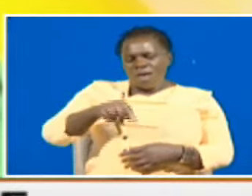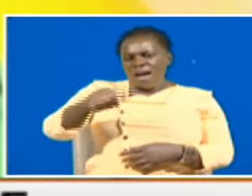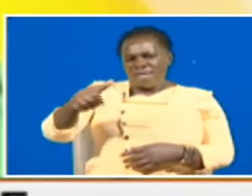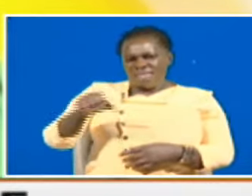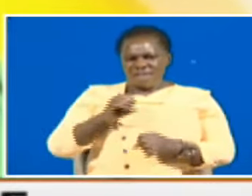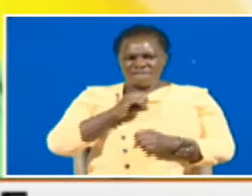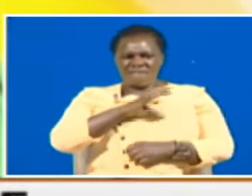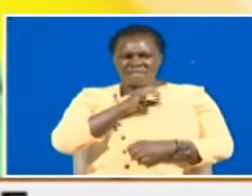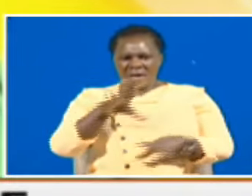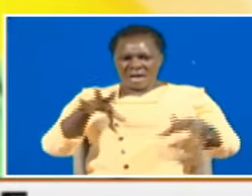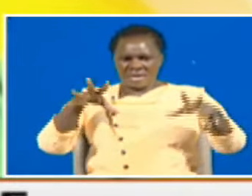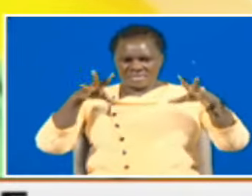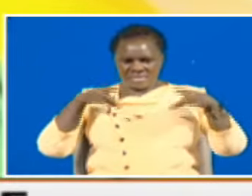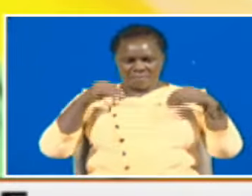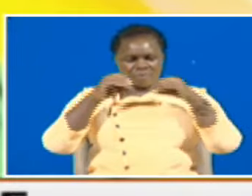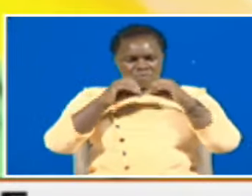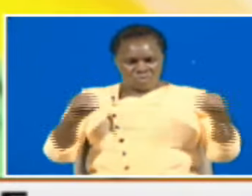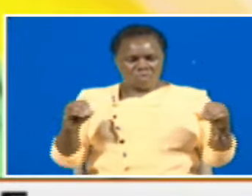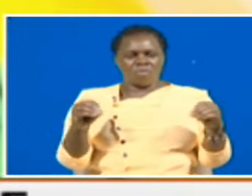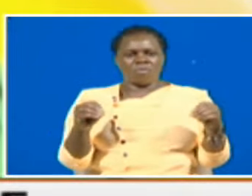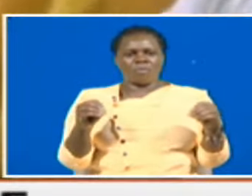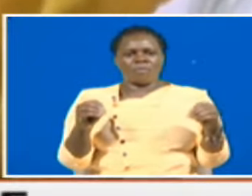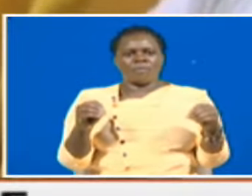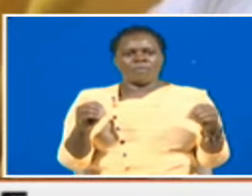wengine hatununui uoga. Hatununui nini?